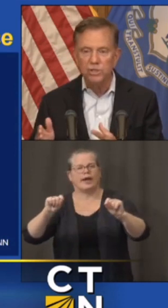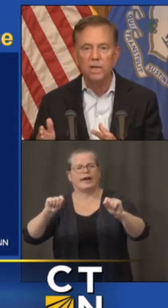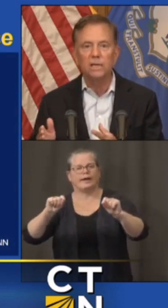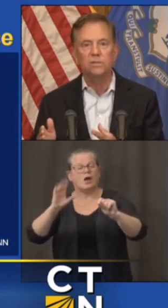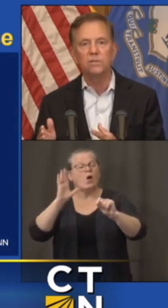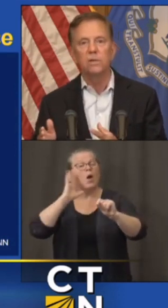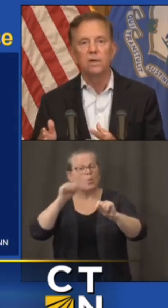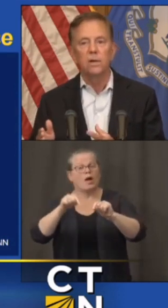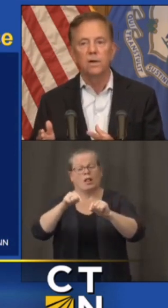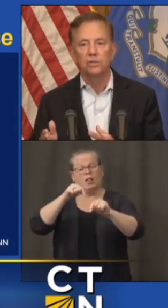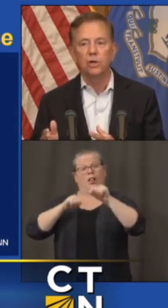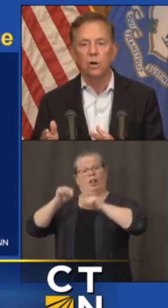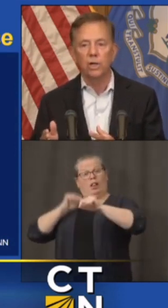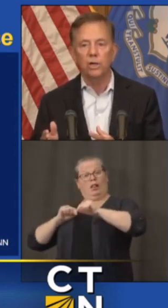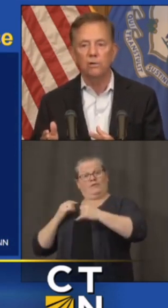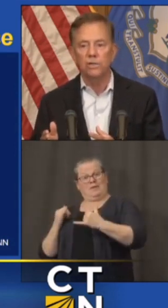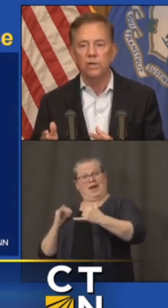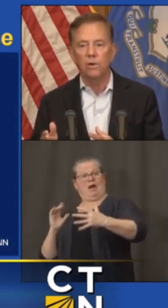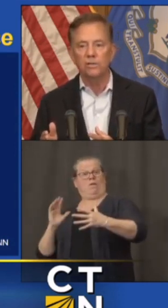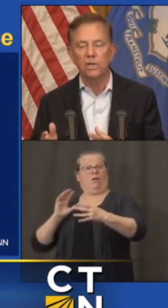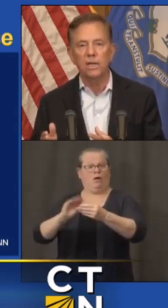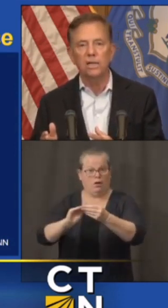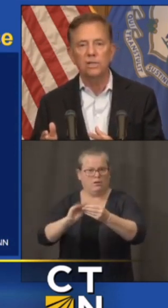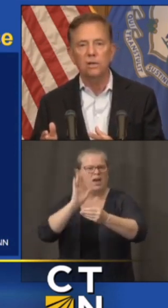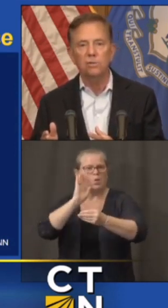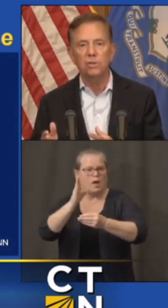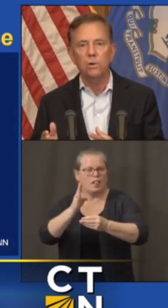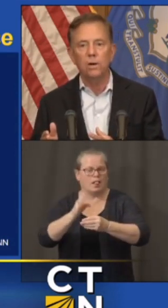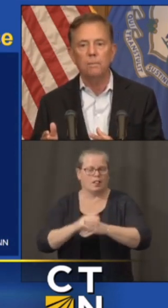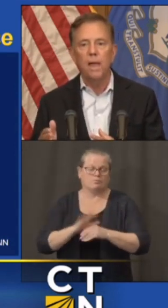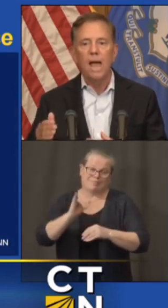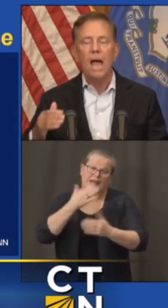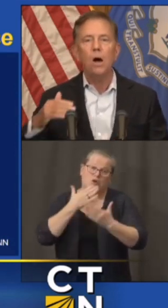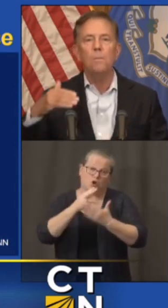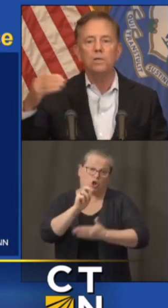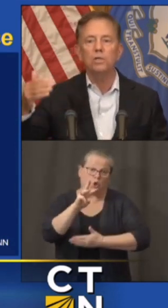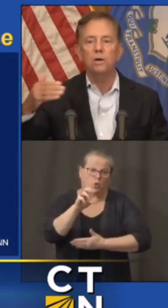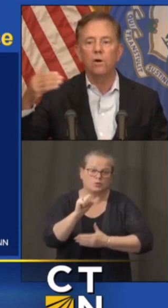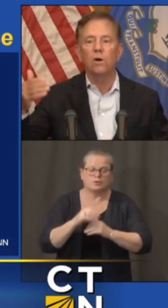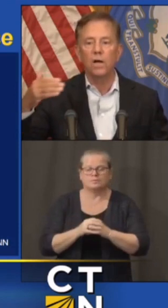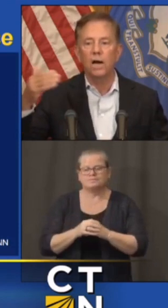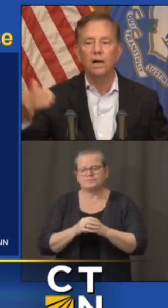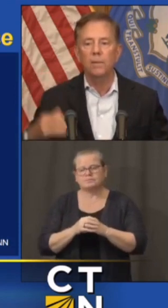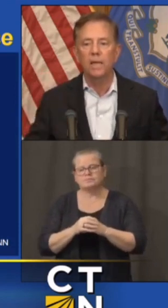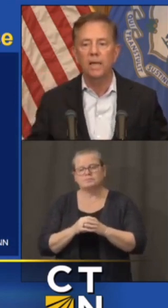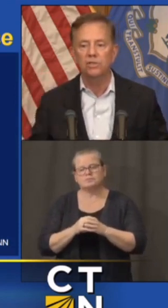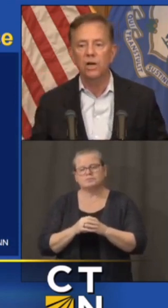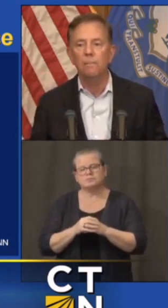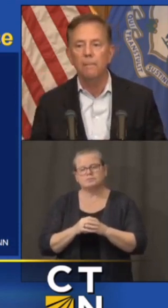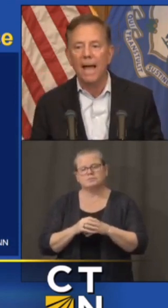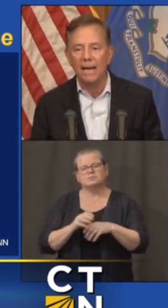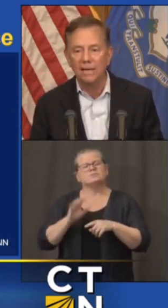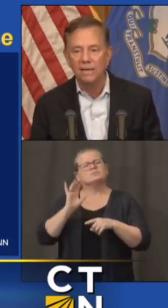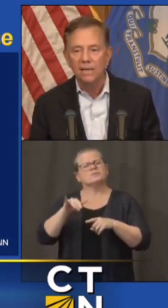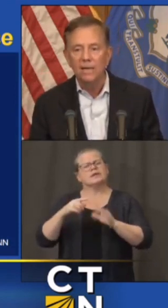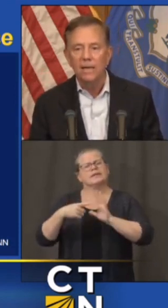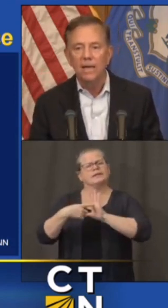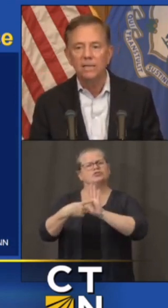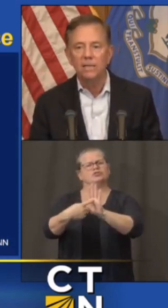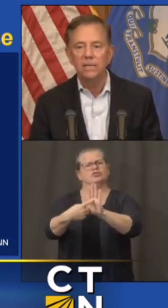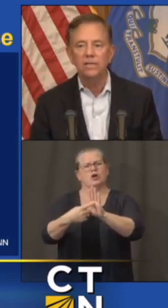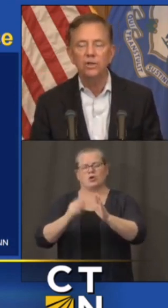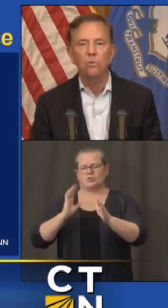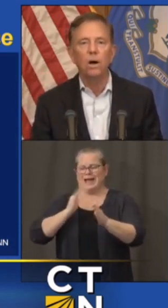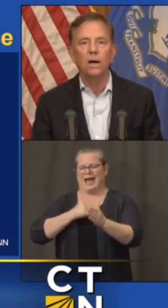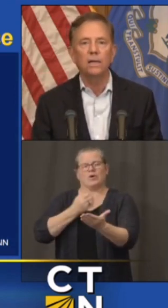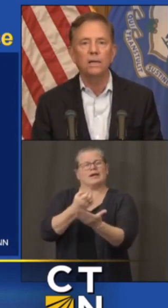economic resilience chart here is interesting. It tells you how much of our economy has come back.